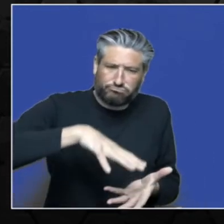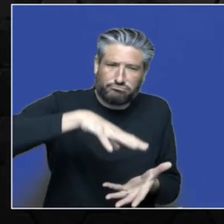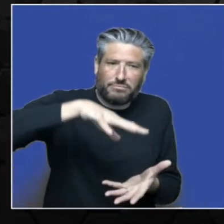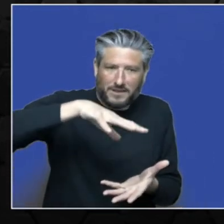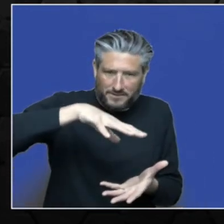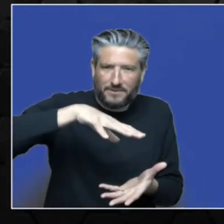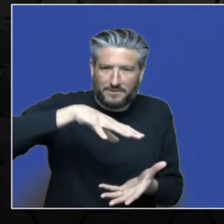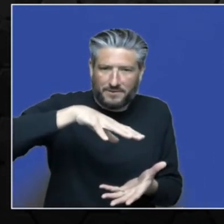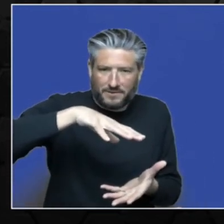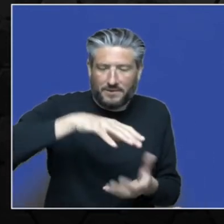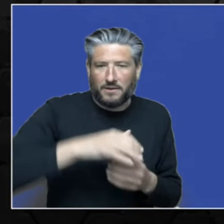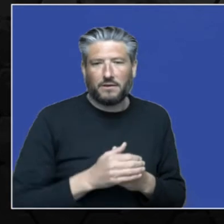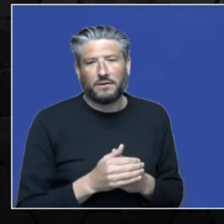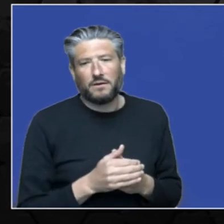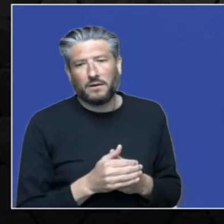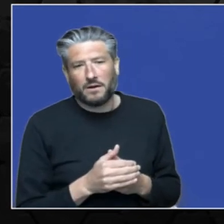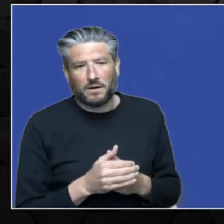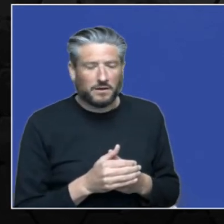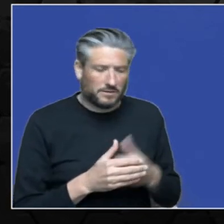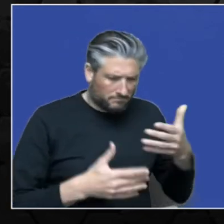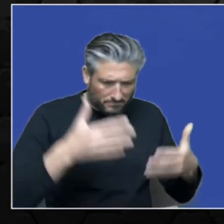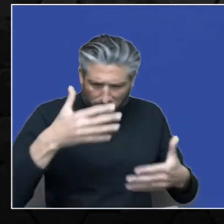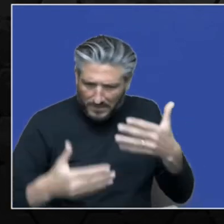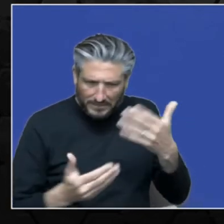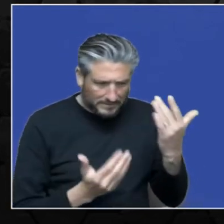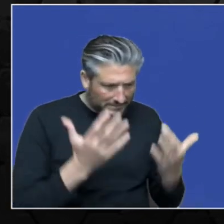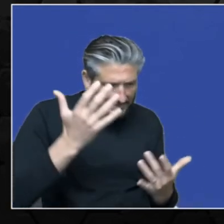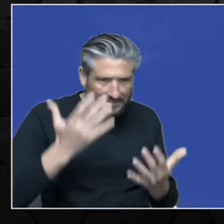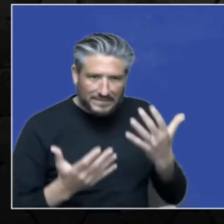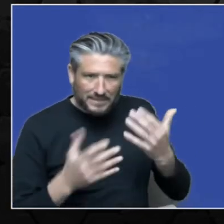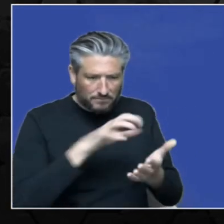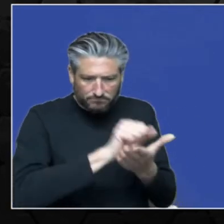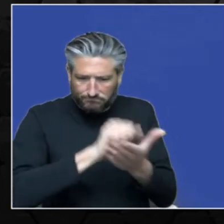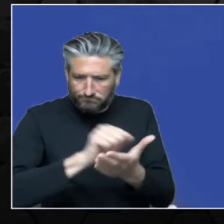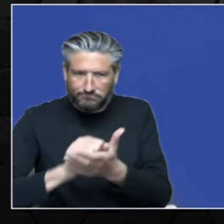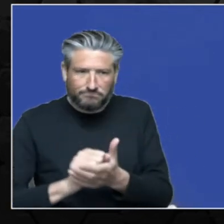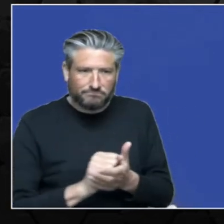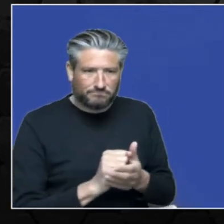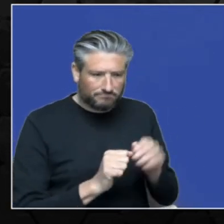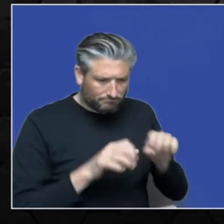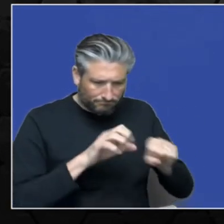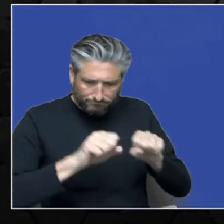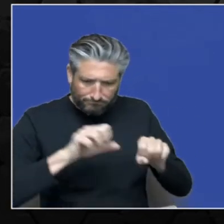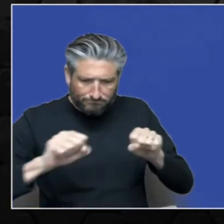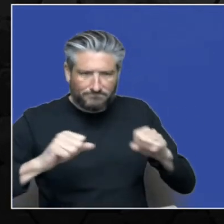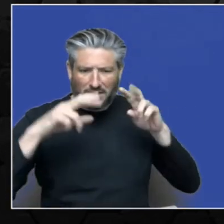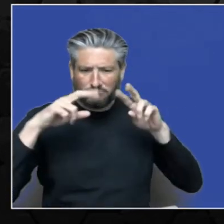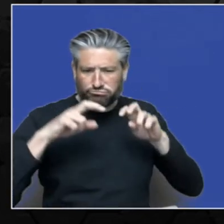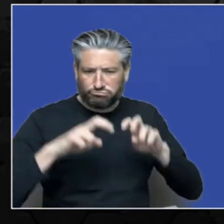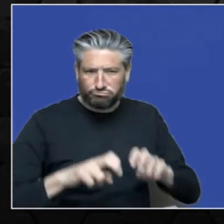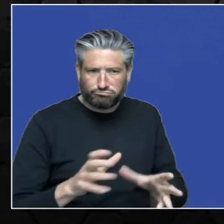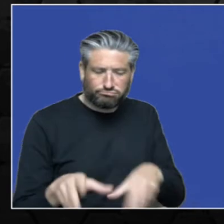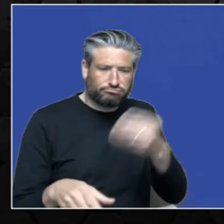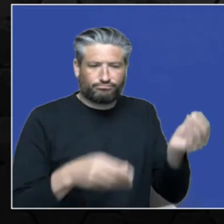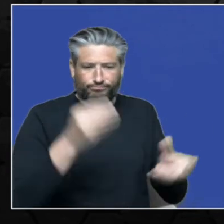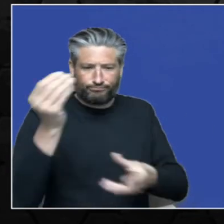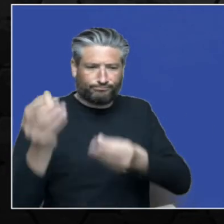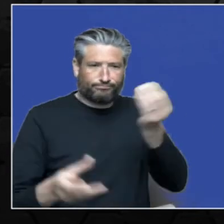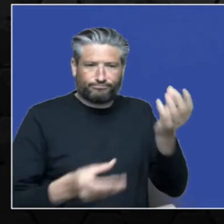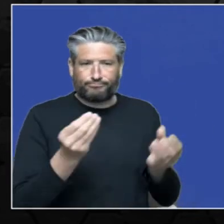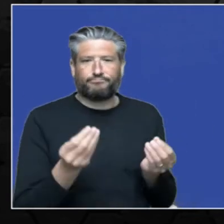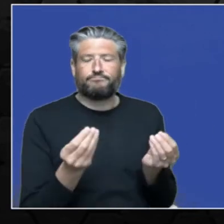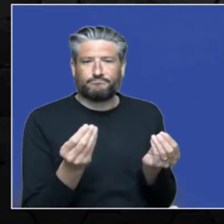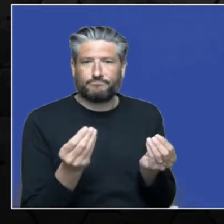statistic more methods and tools, we would be combining them, and then we would be we would